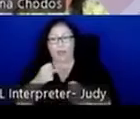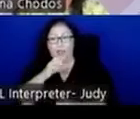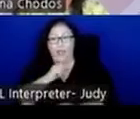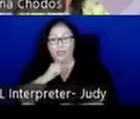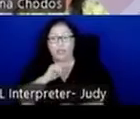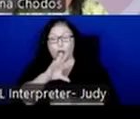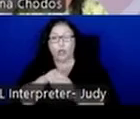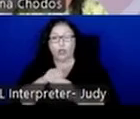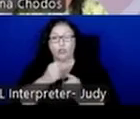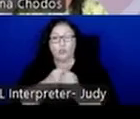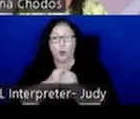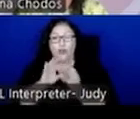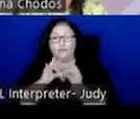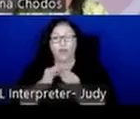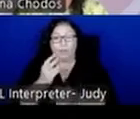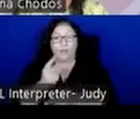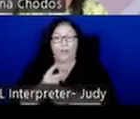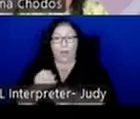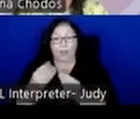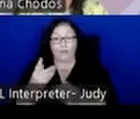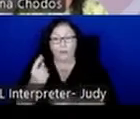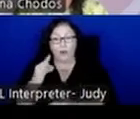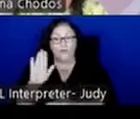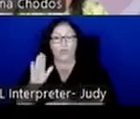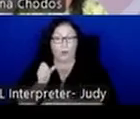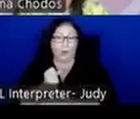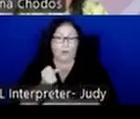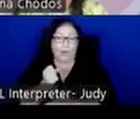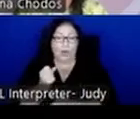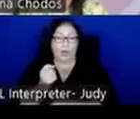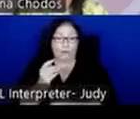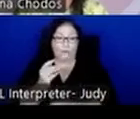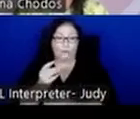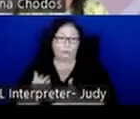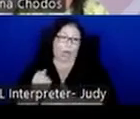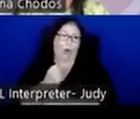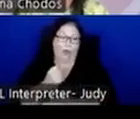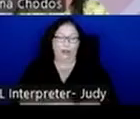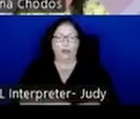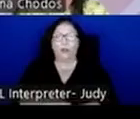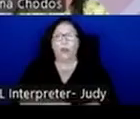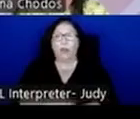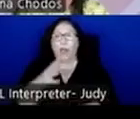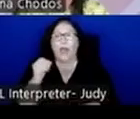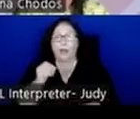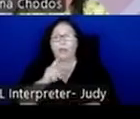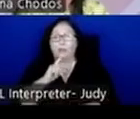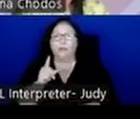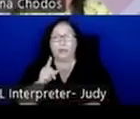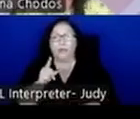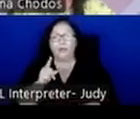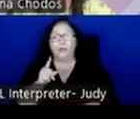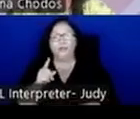caregivers as one of its primary priorities, and lifts up several statewide strategies to